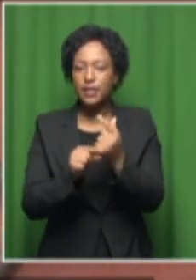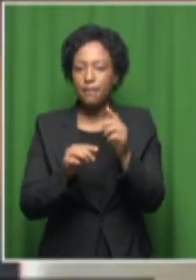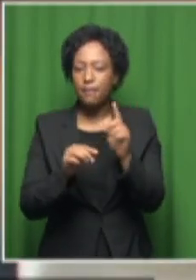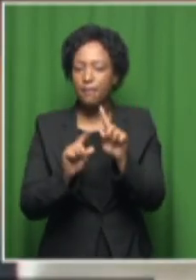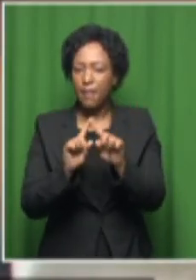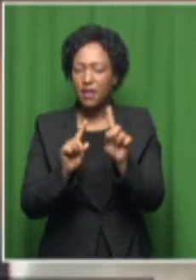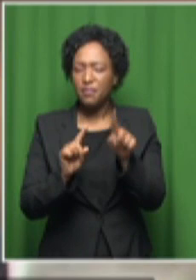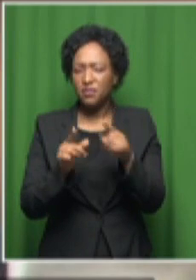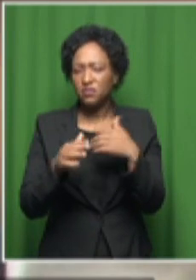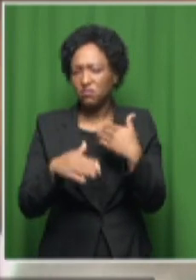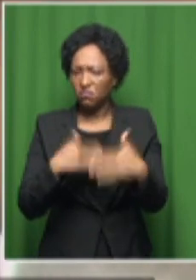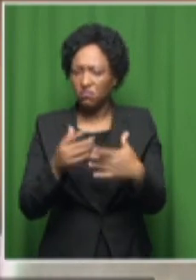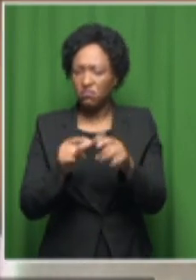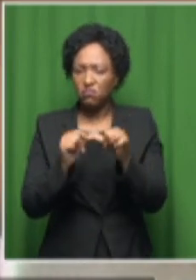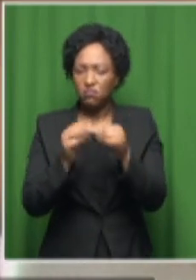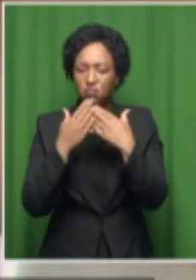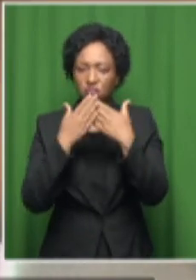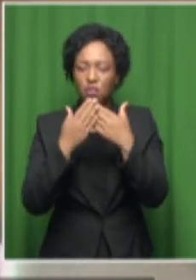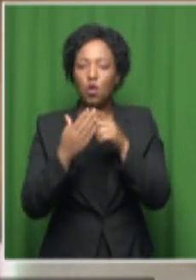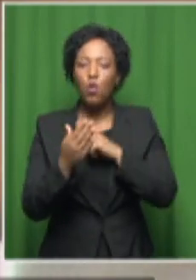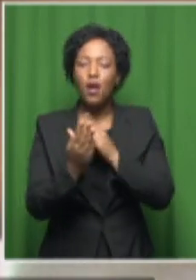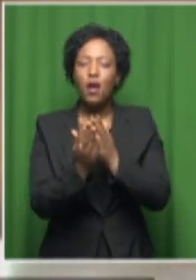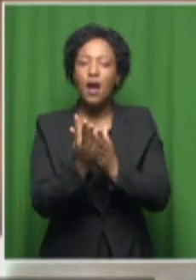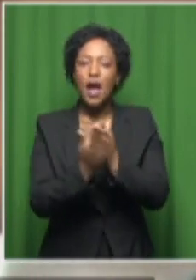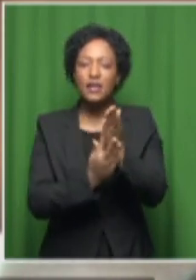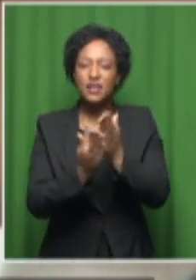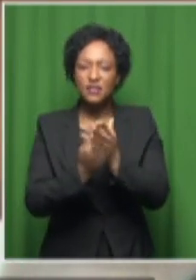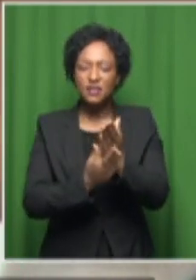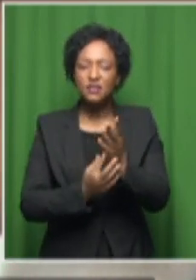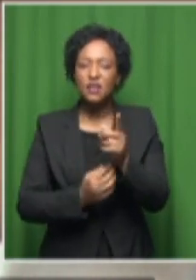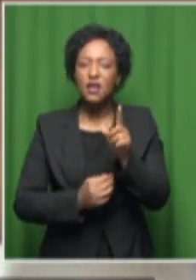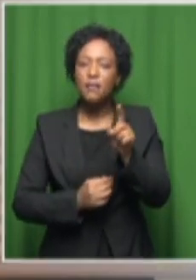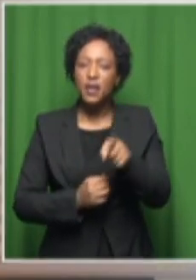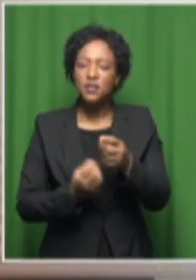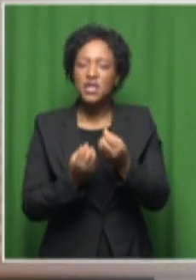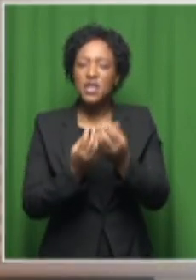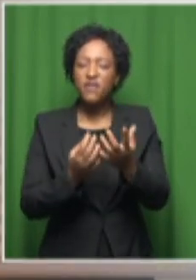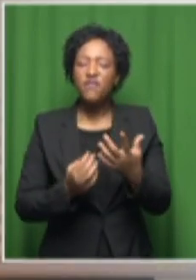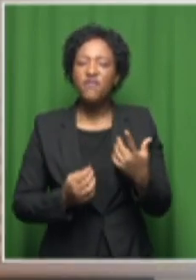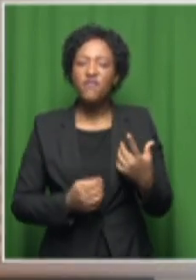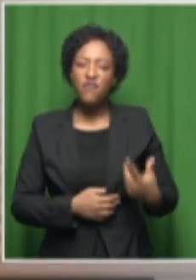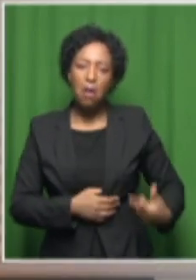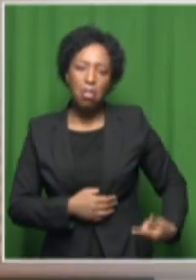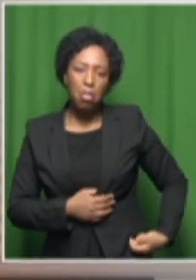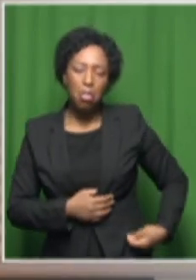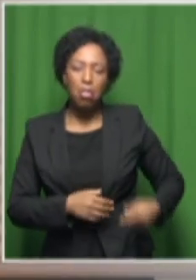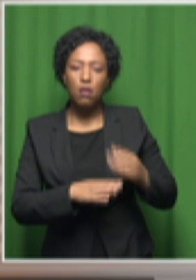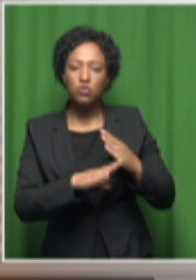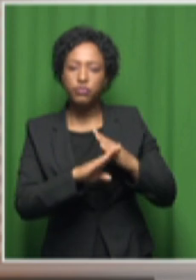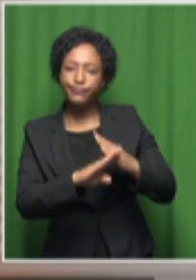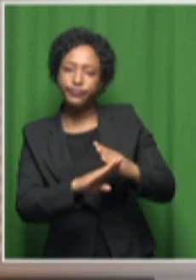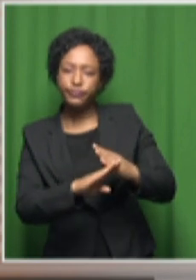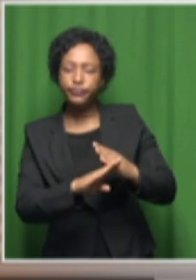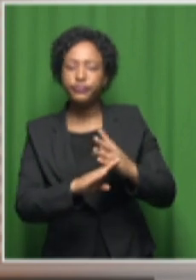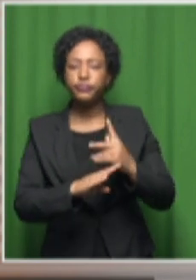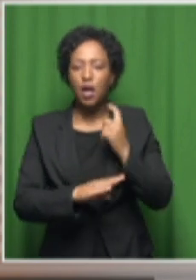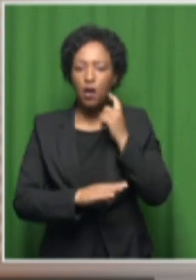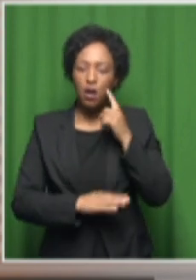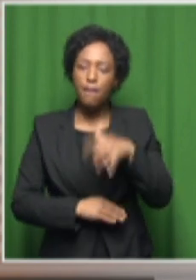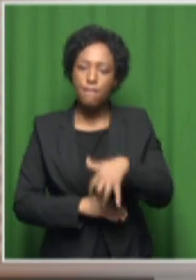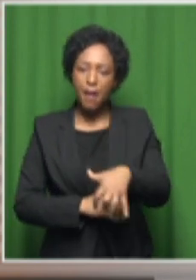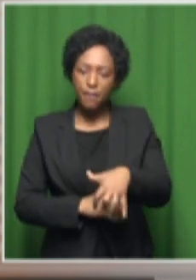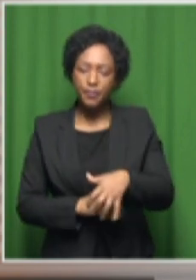to provide access to effective contraceptive technologies. This policy undermines the rights of